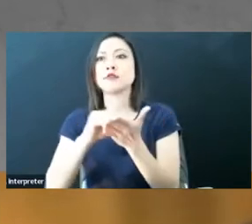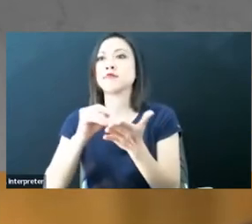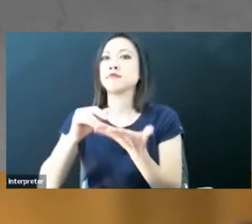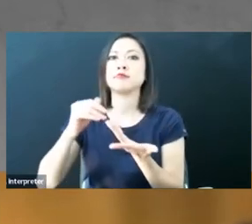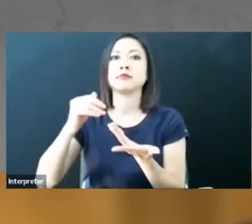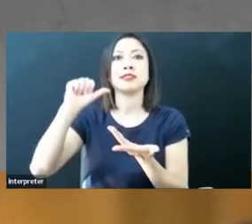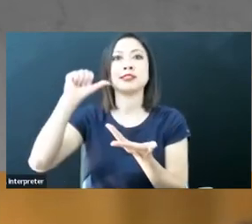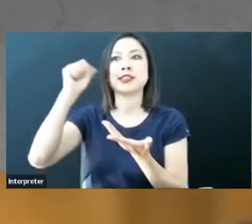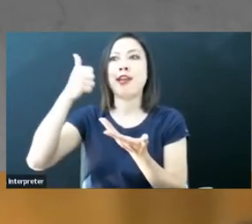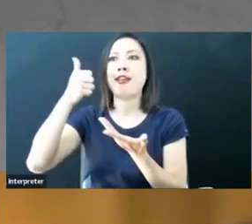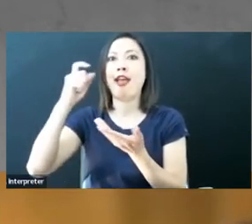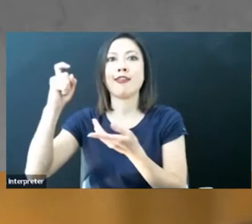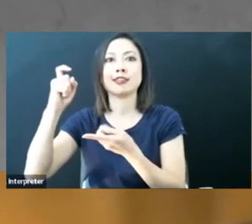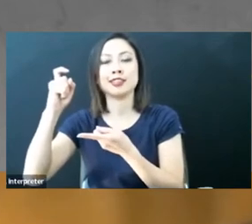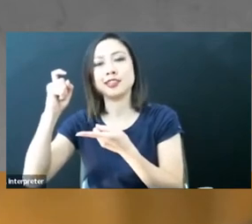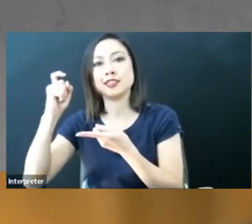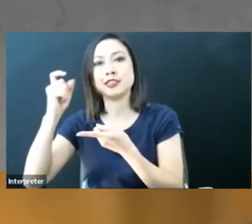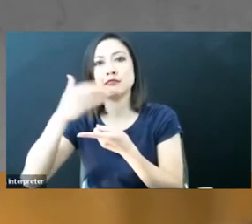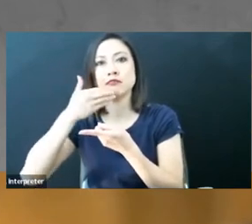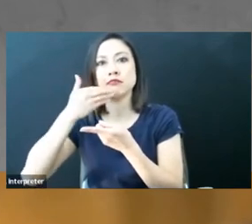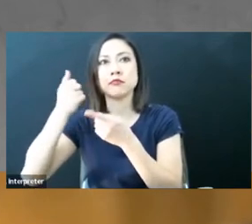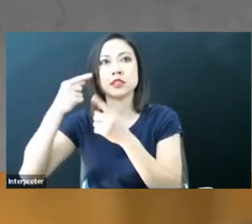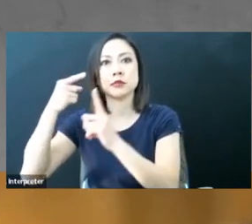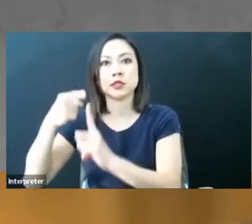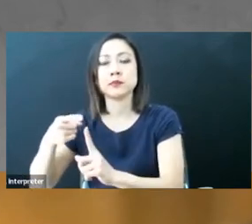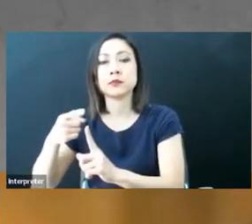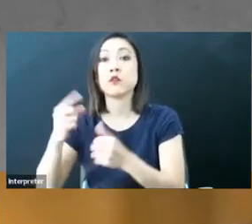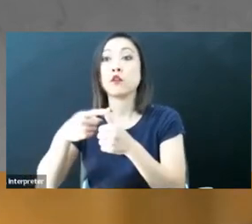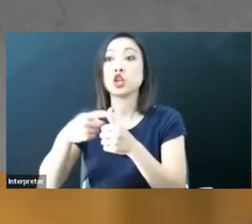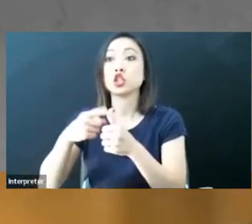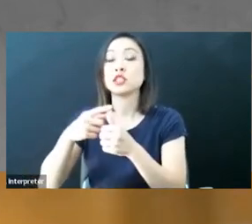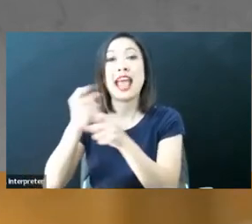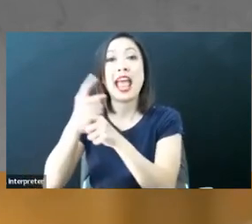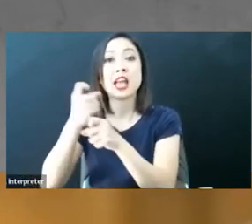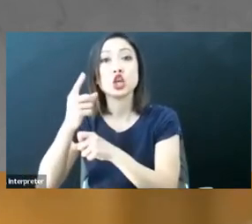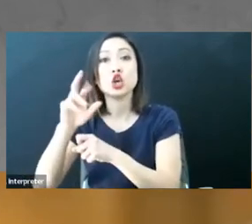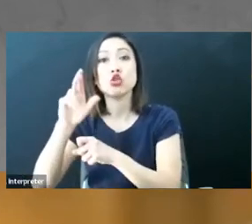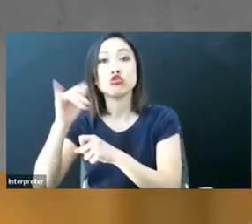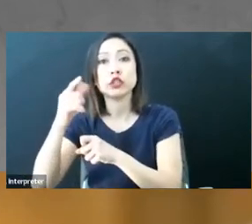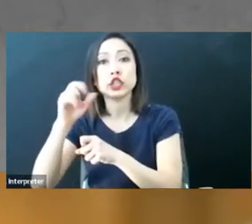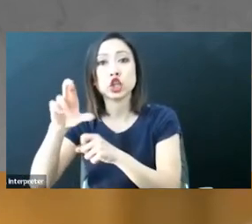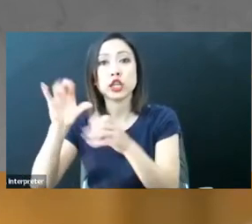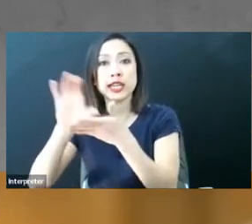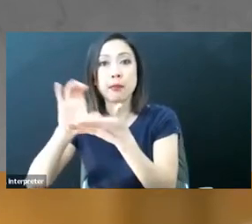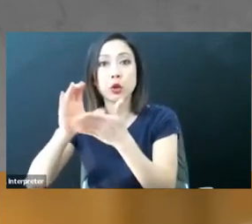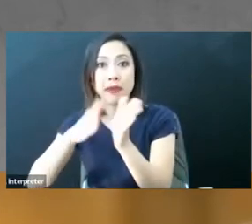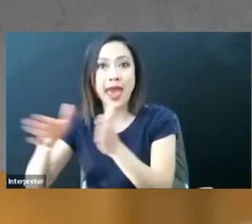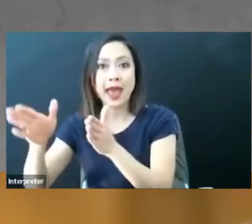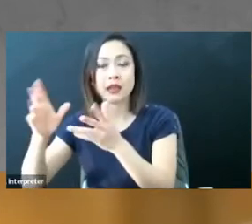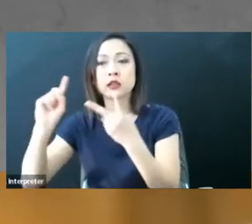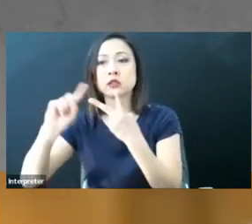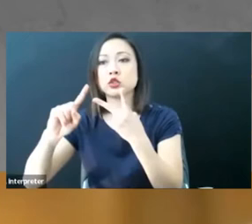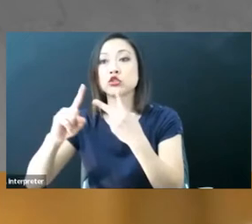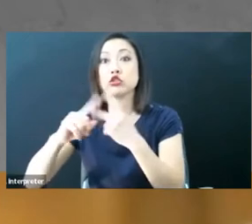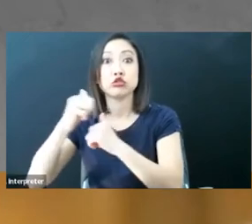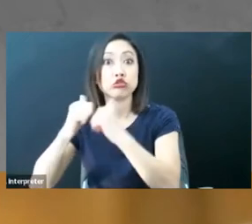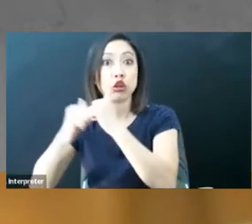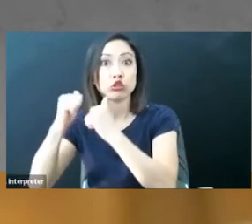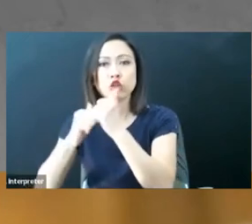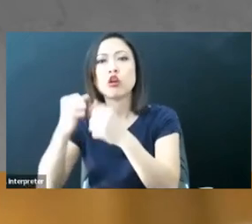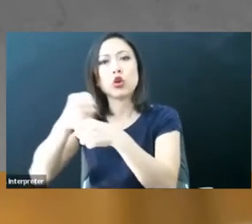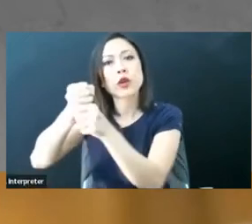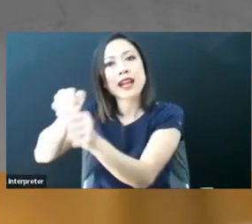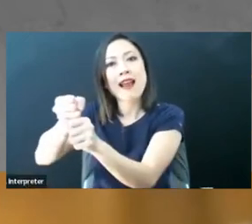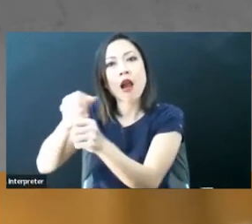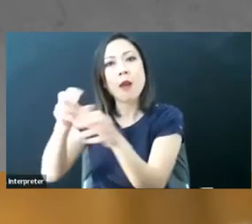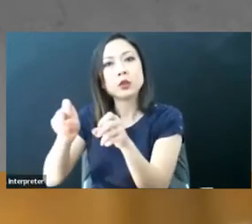parts to it, which is one, the rigor in annual capital planning. Two is structural, create opportunities to actually explore.